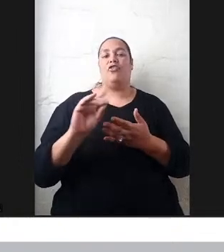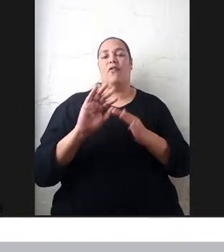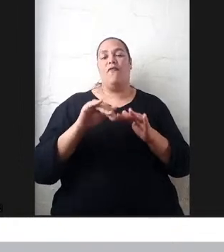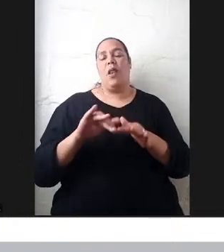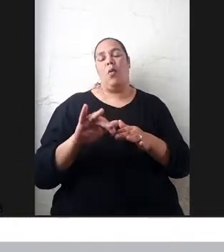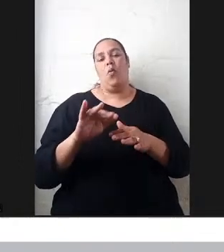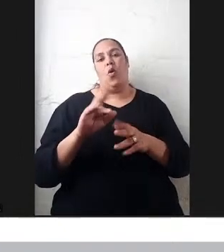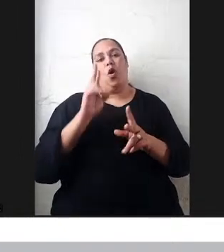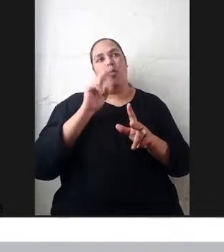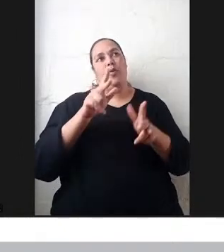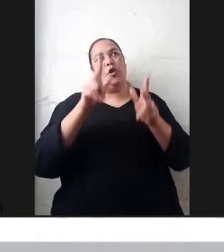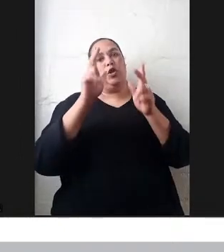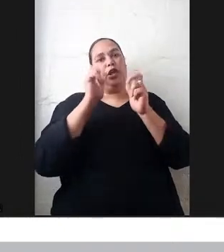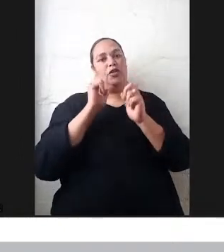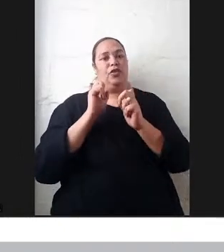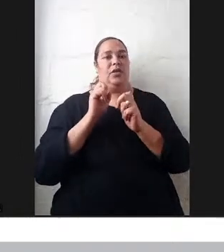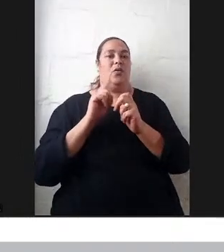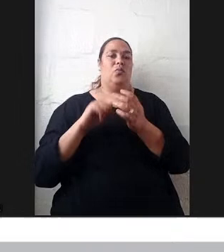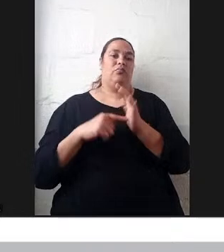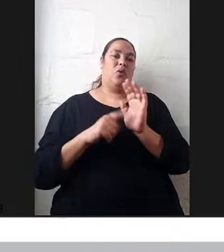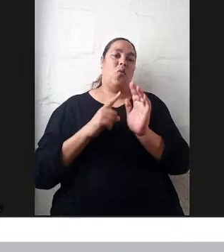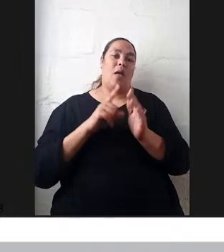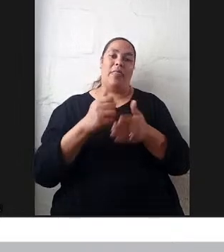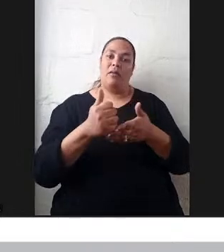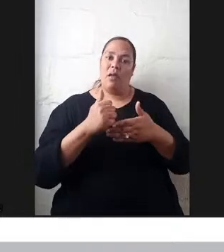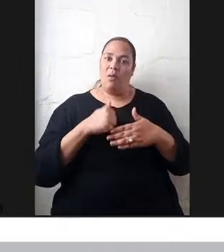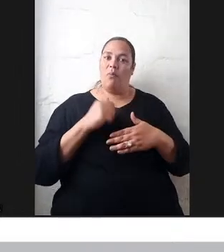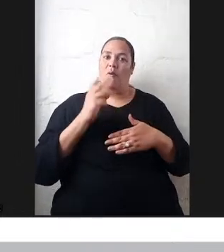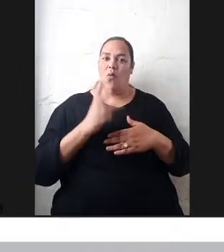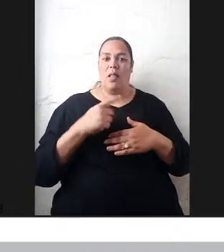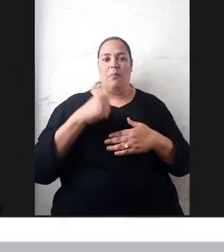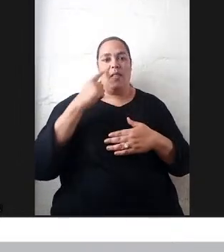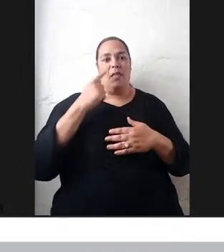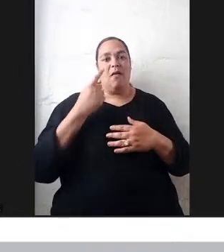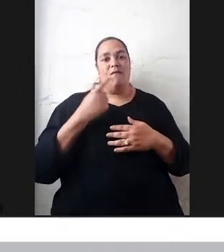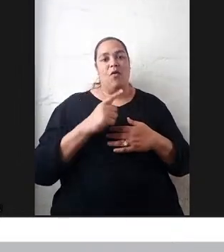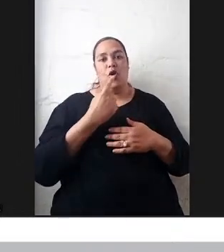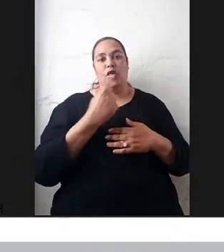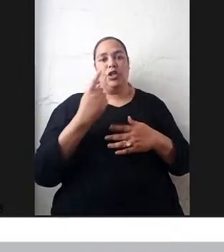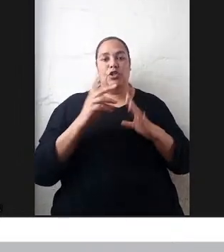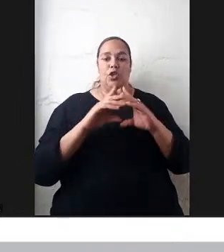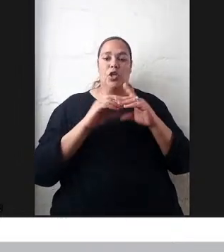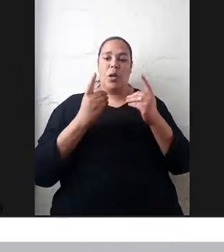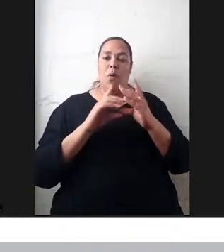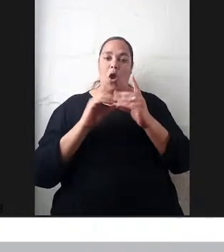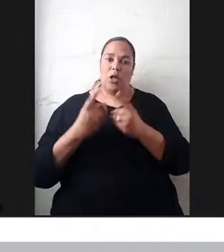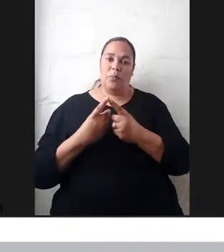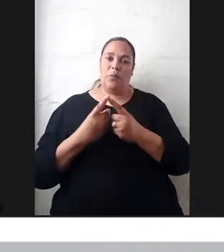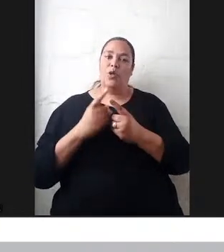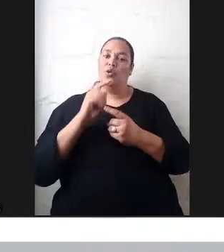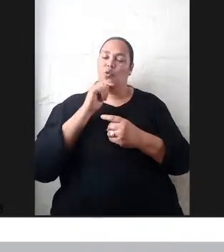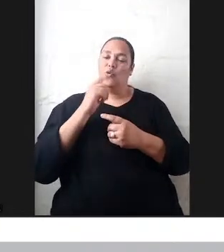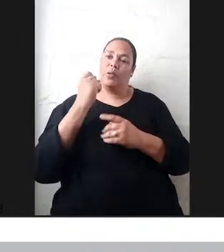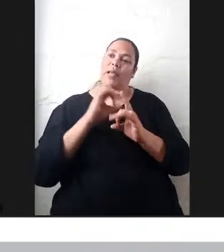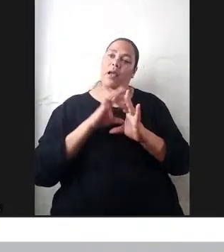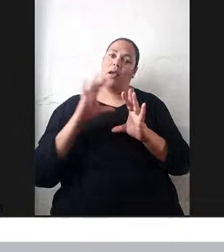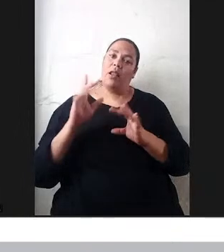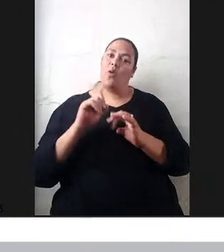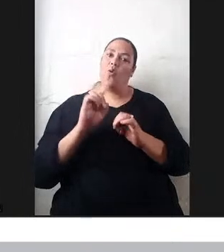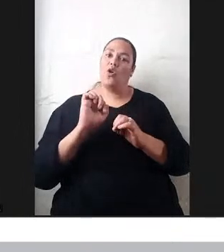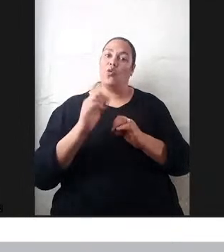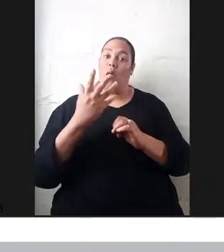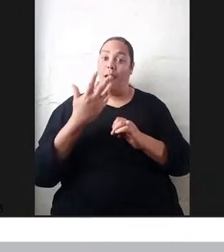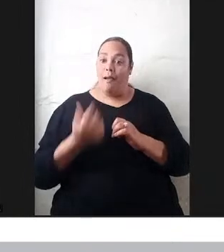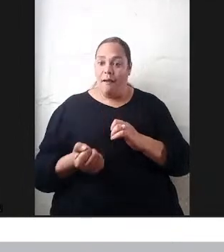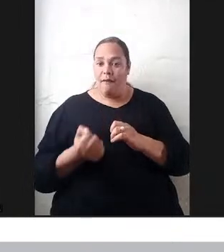forecasting, because it helps, I think, for each department to understand what they have in the